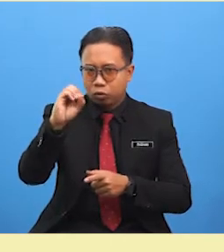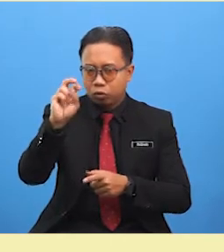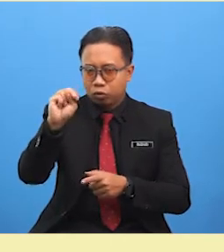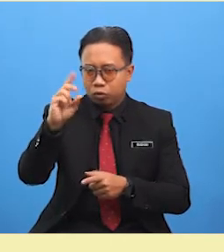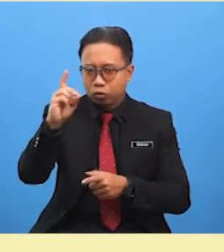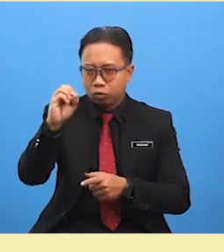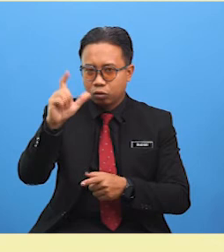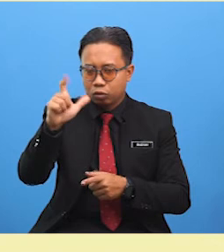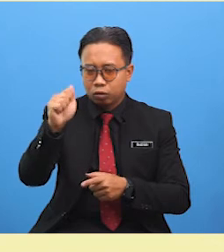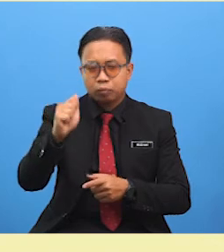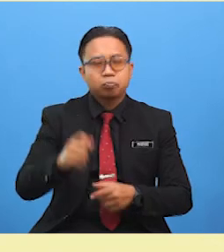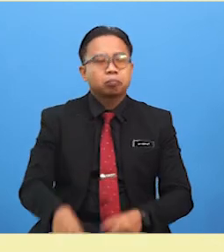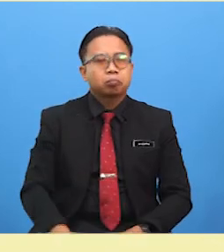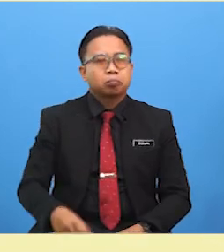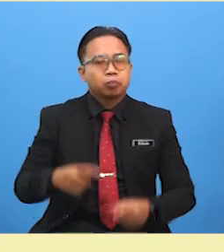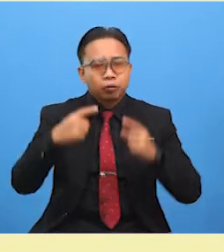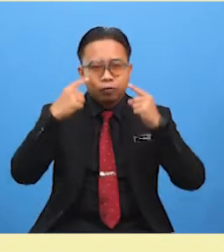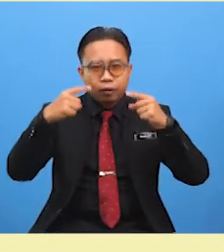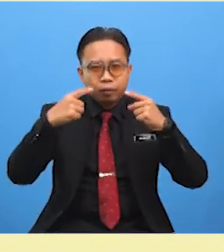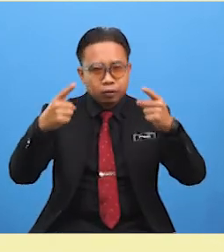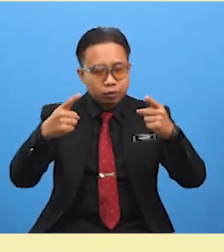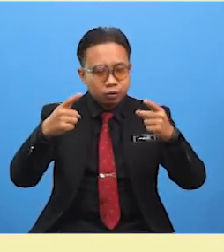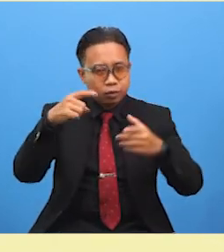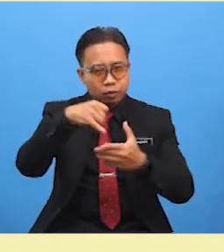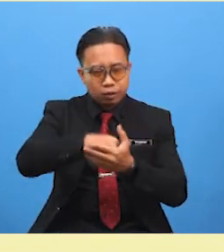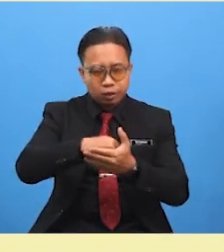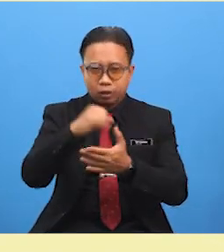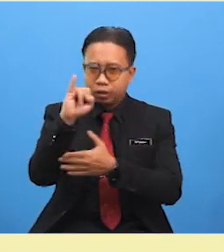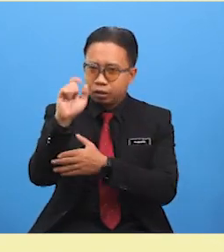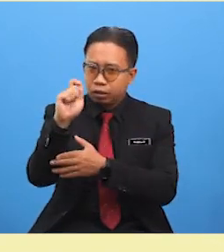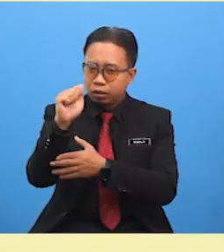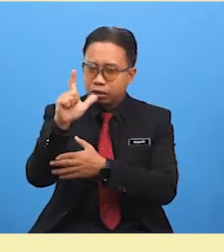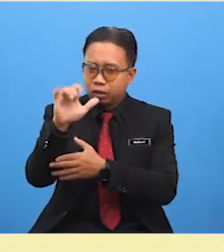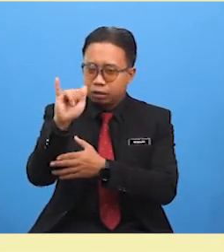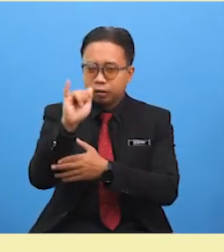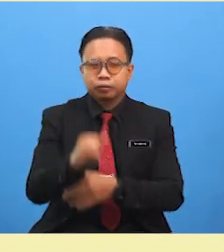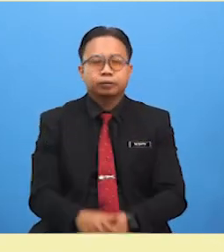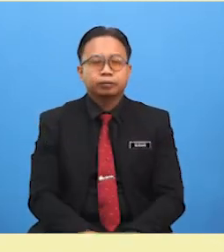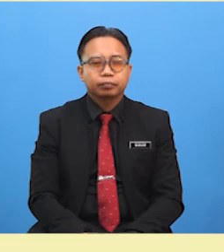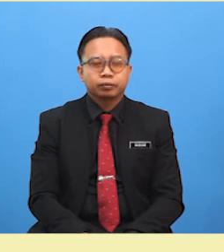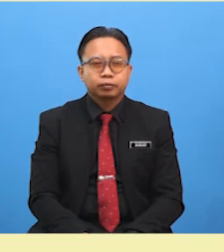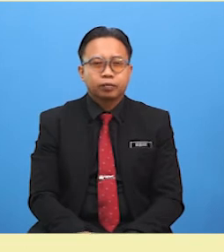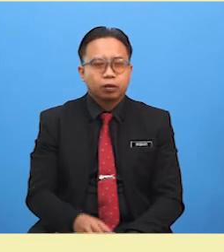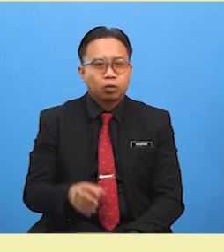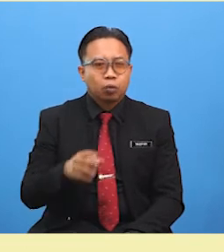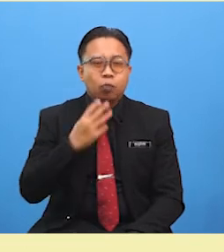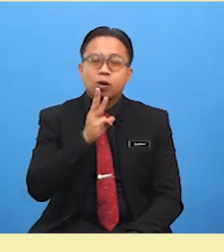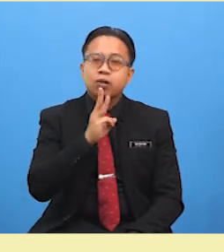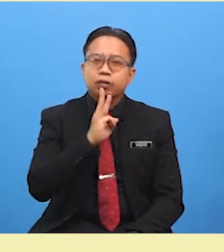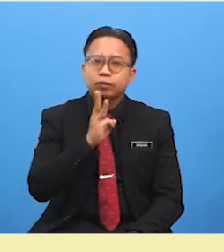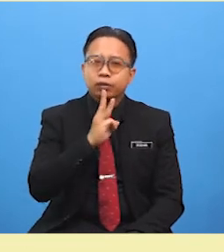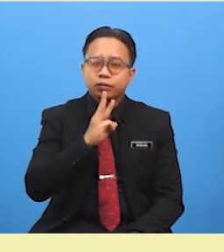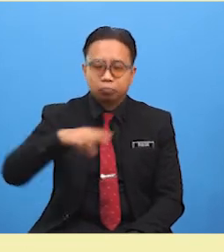Like I mentioned earlier, gondolas are famous in Venice and Italy. For your information, the streets of Venice are